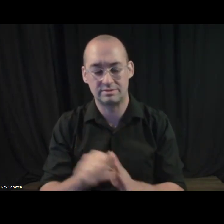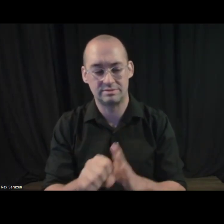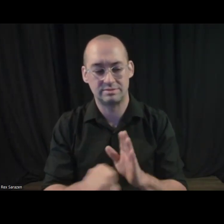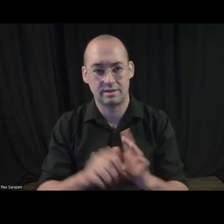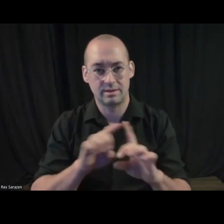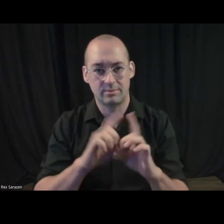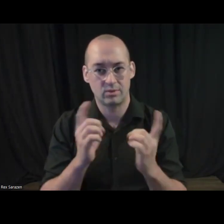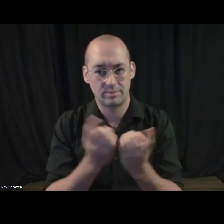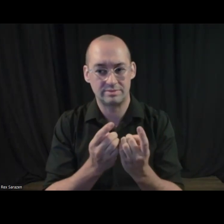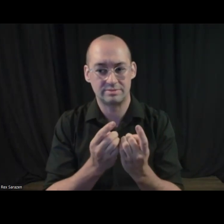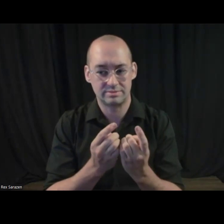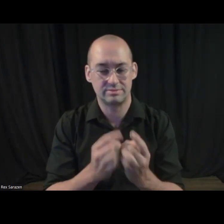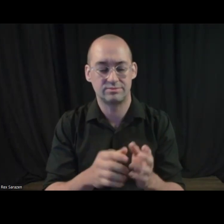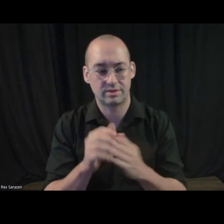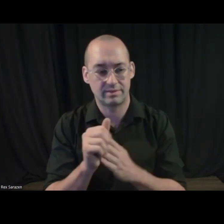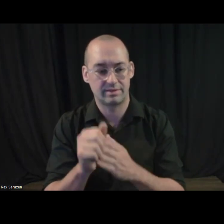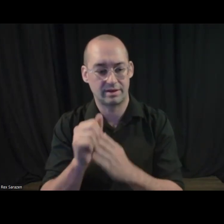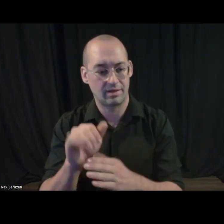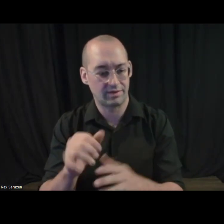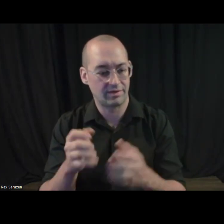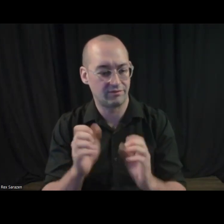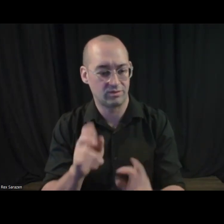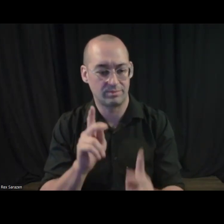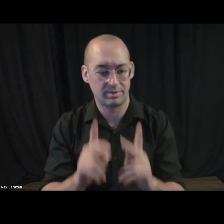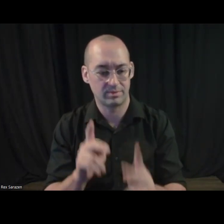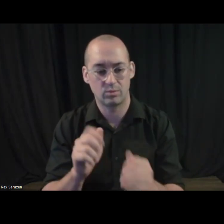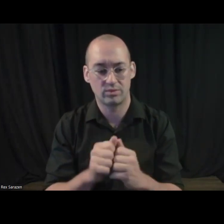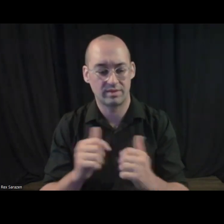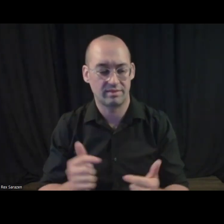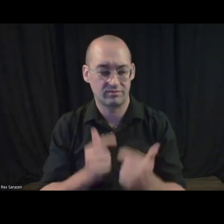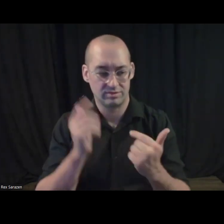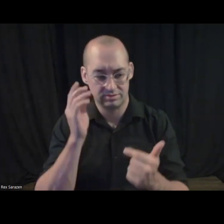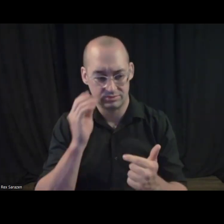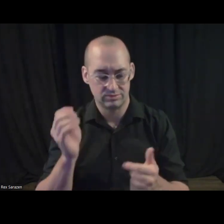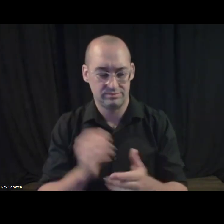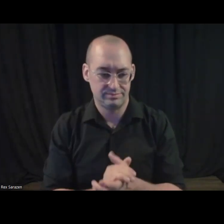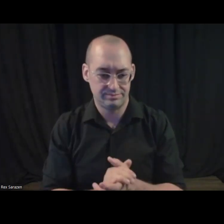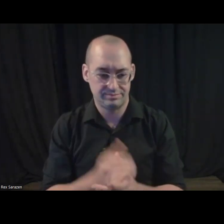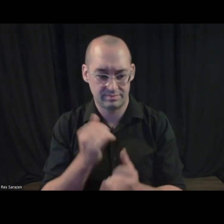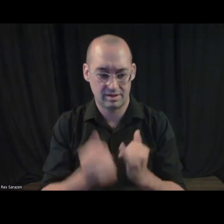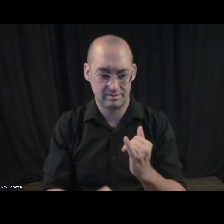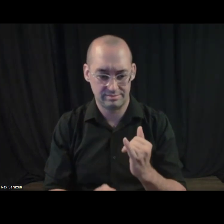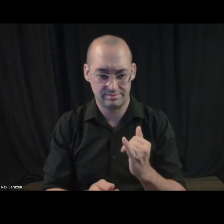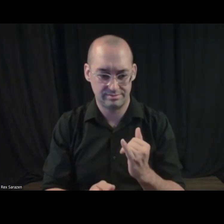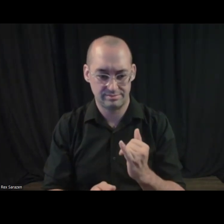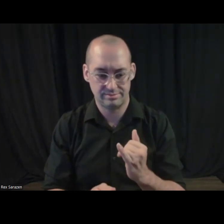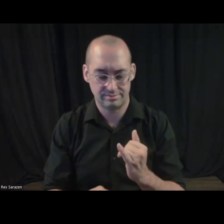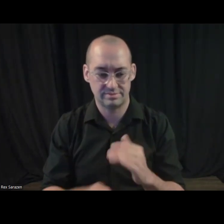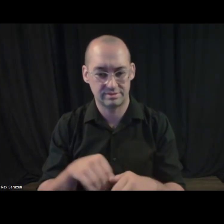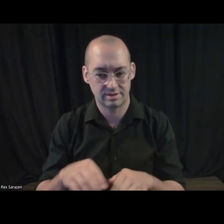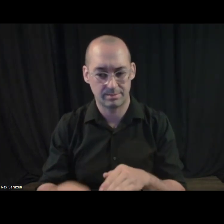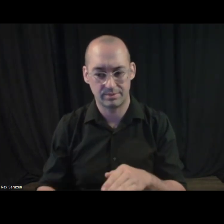could spearhead this effort in consultation with people with lived experience. The last gap I'm going to talk about